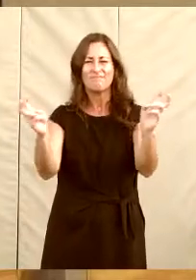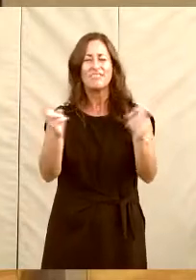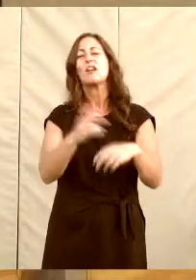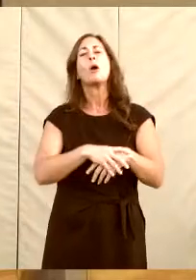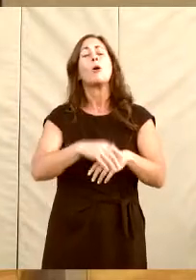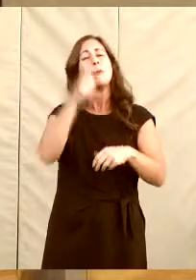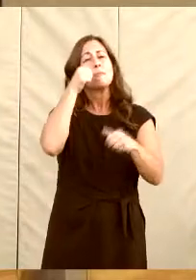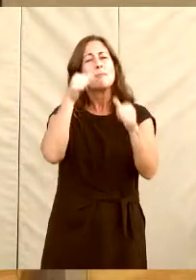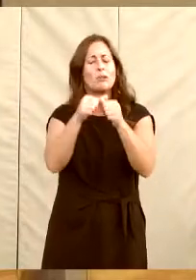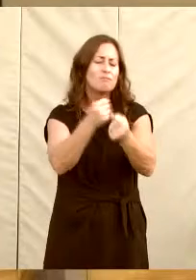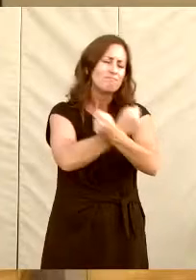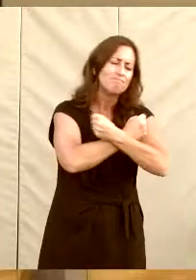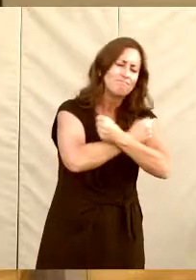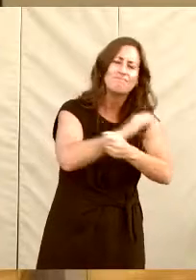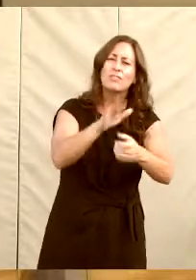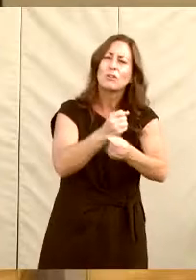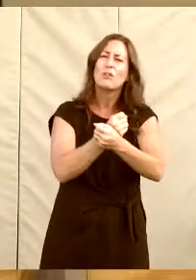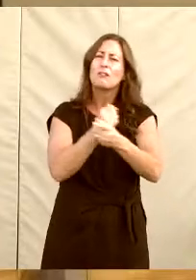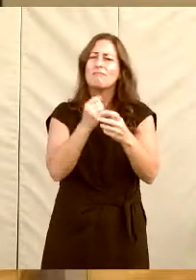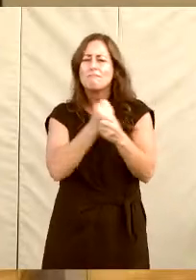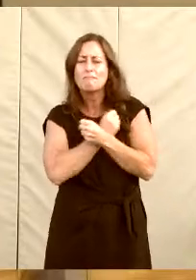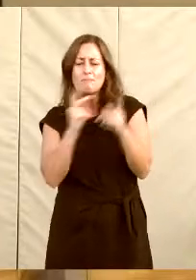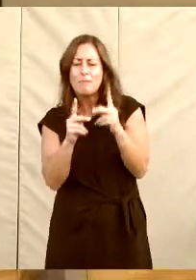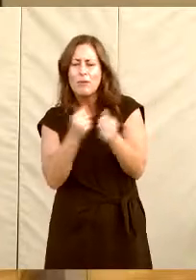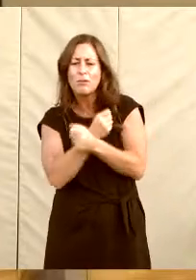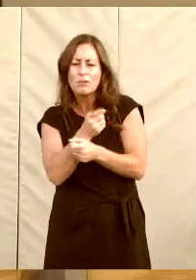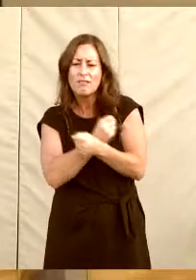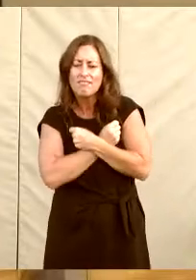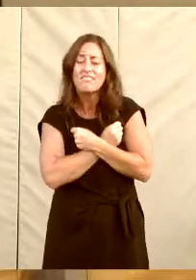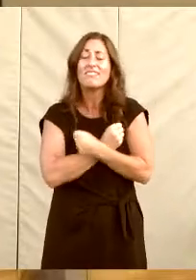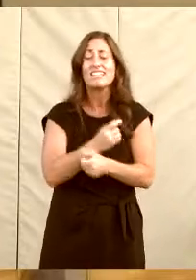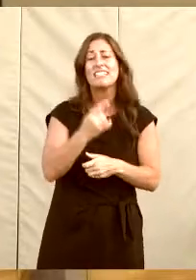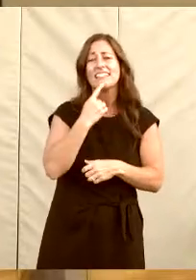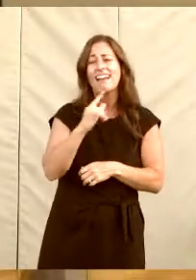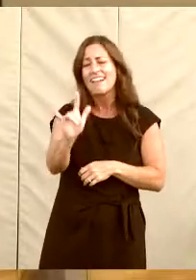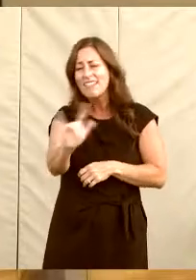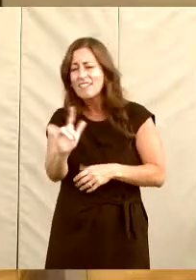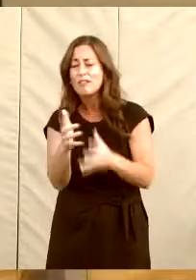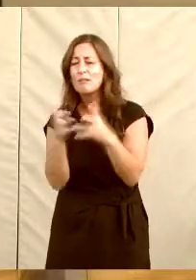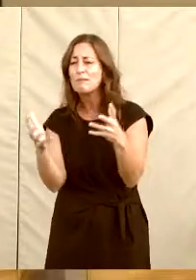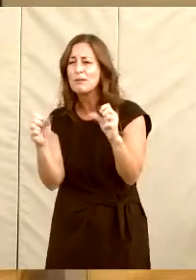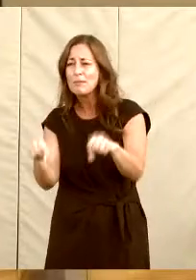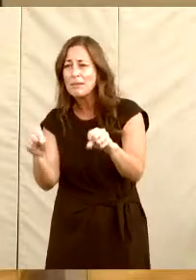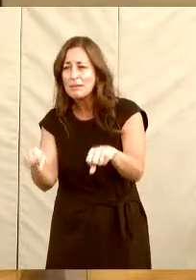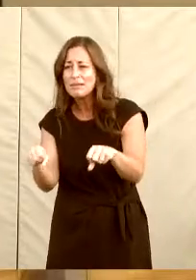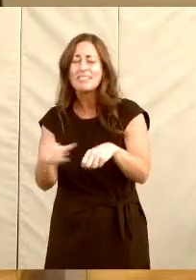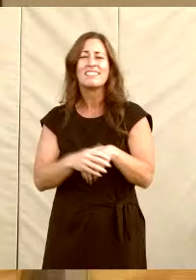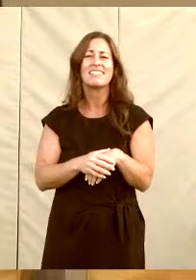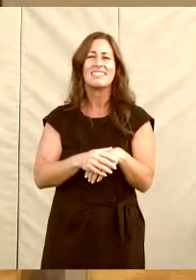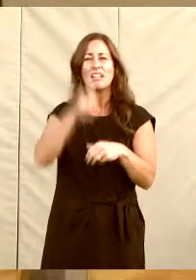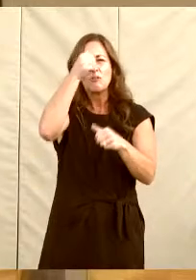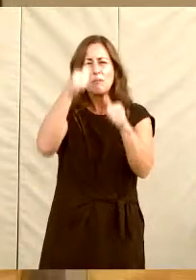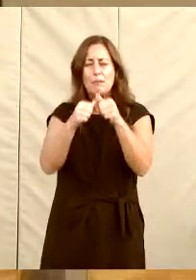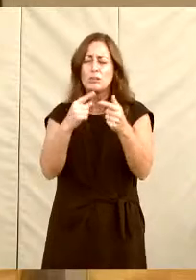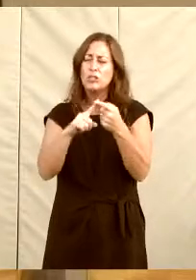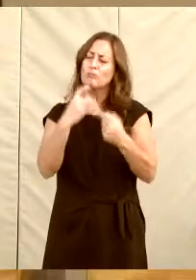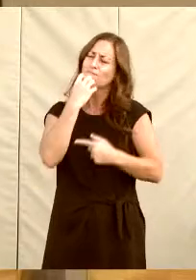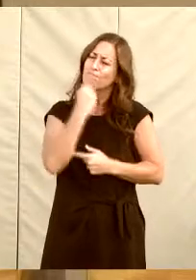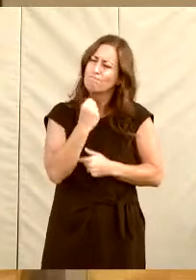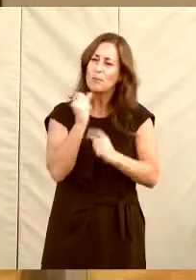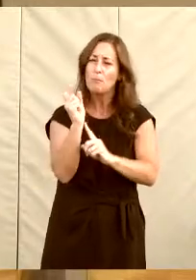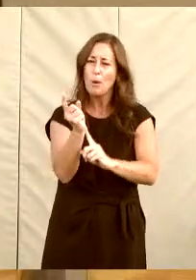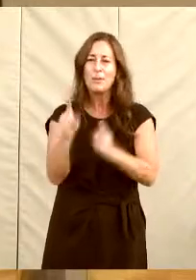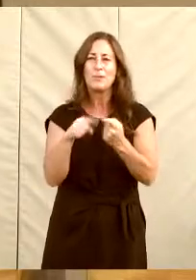ones and never take these moments for granted. Say I love you as much as possible and to remember to cherish the moments while we are